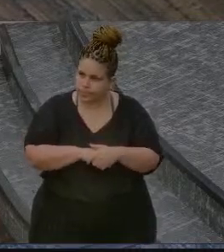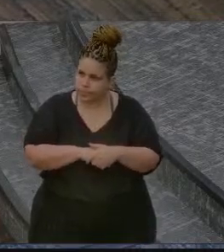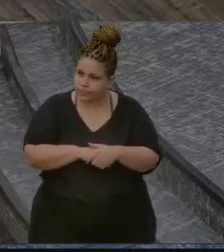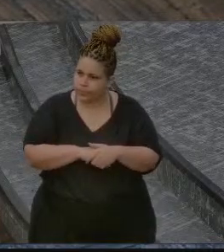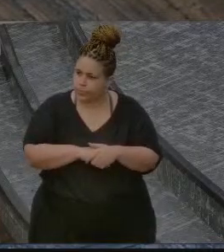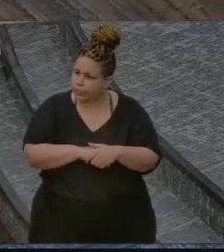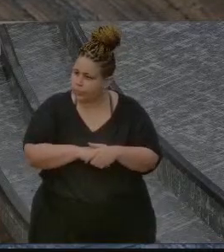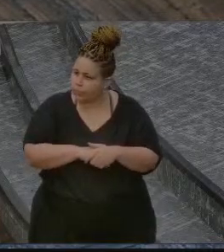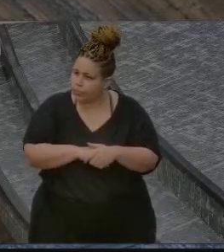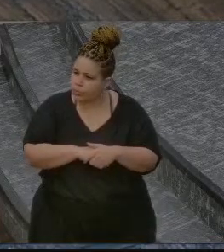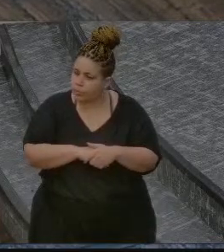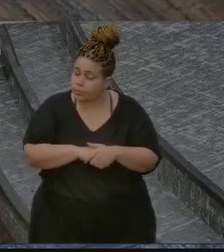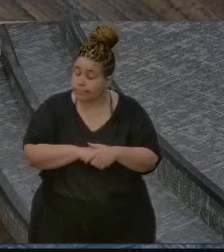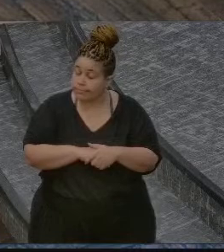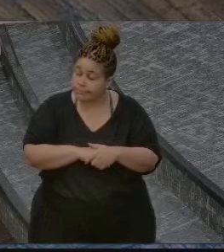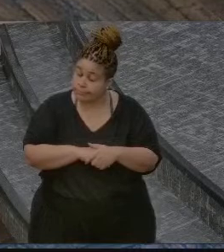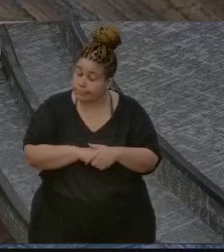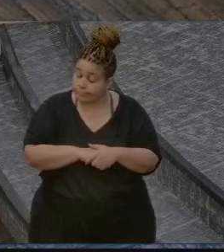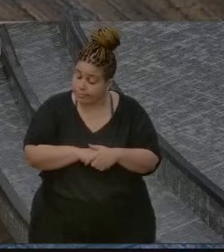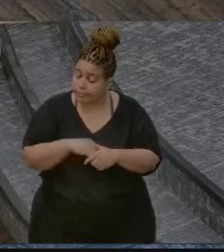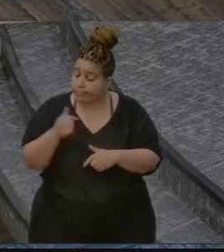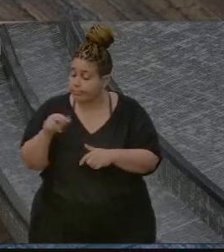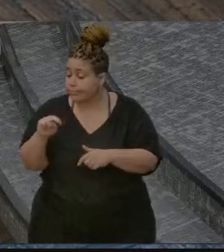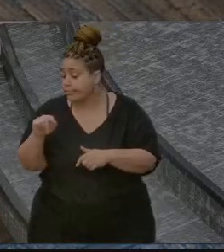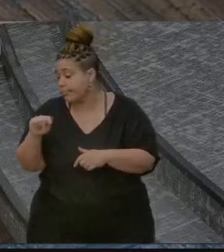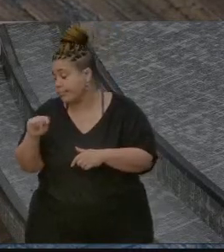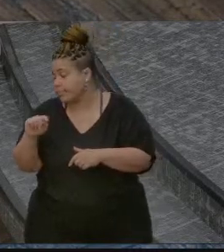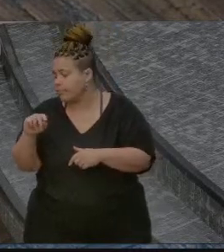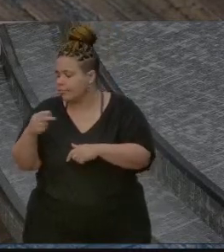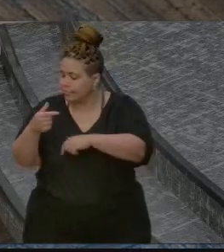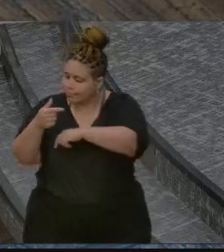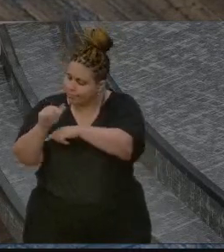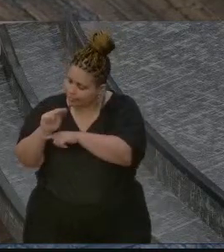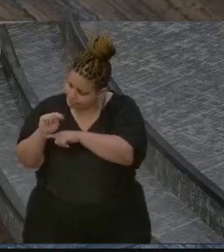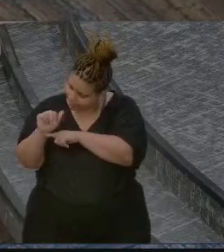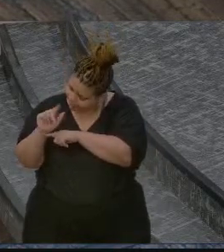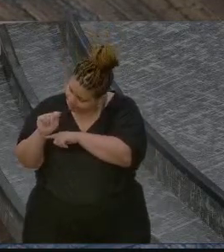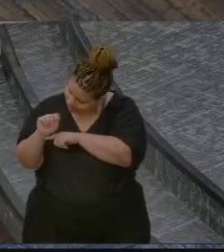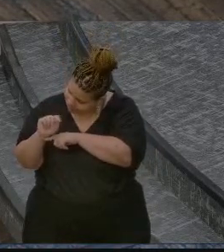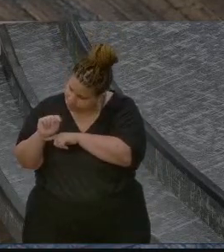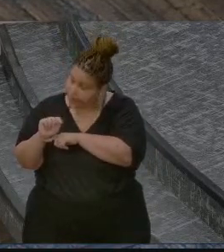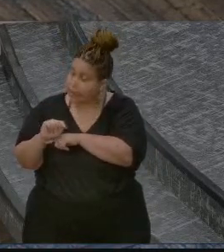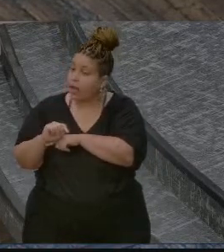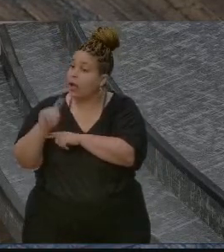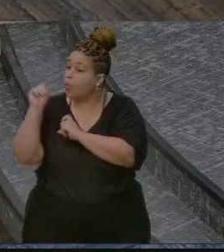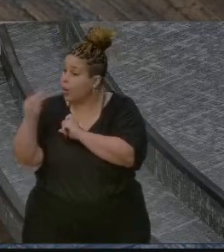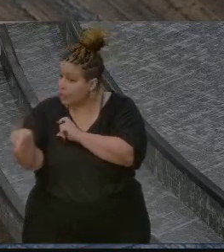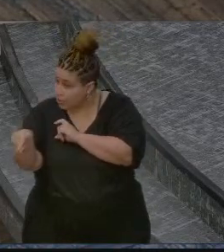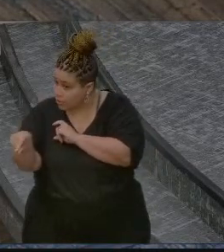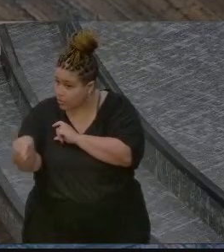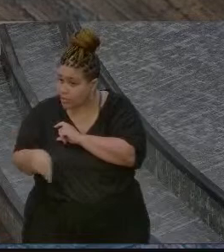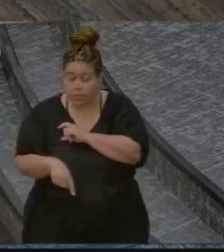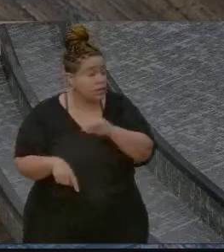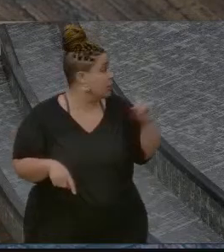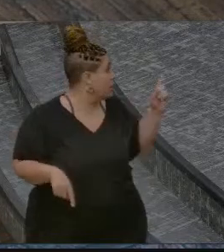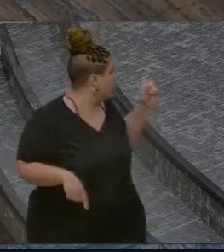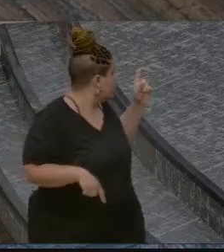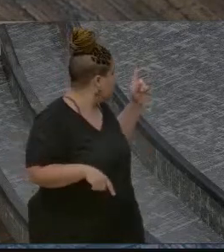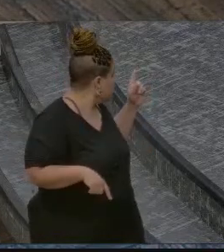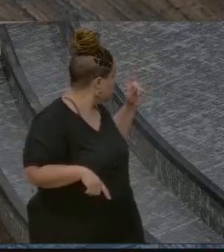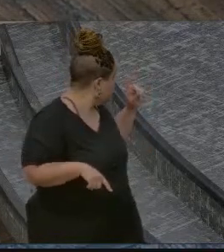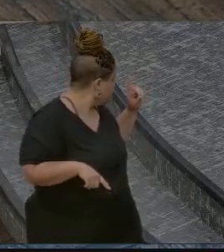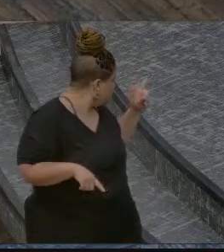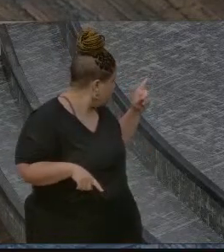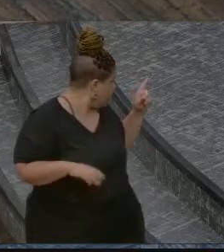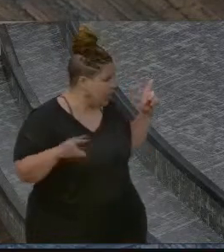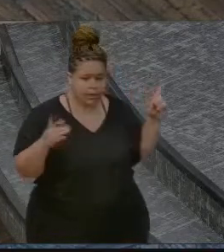Okay, well, we're looking for that. Are there any additional questions? Yeah, so this is a request for, This is